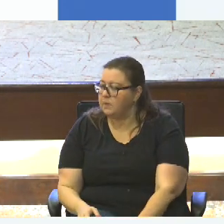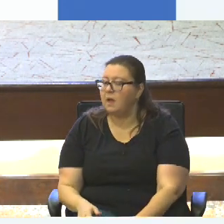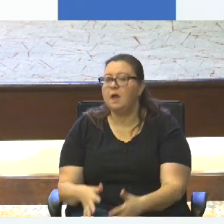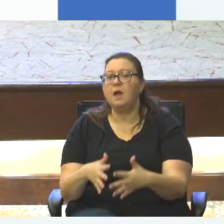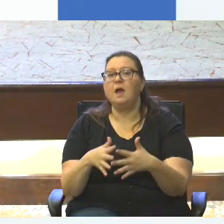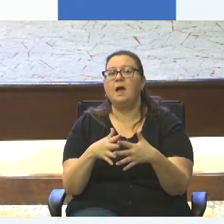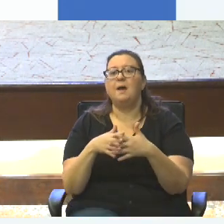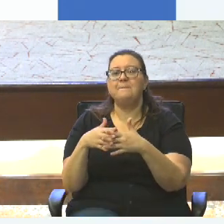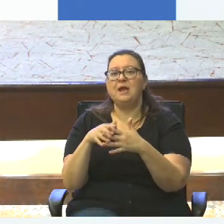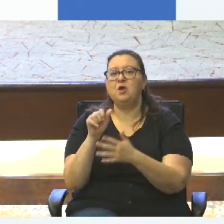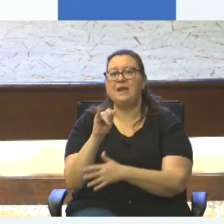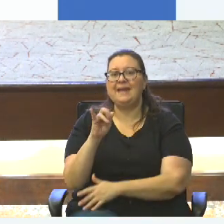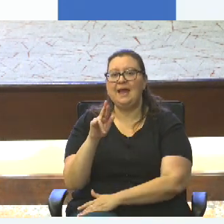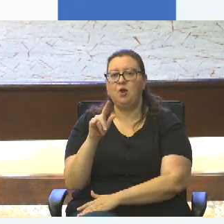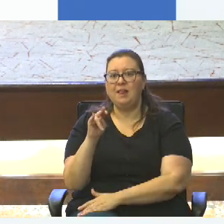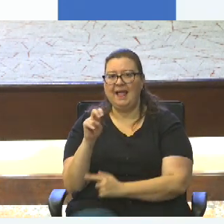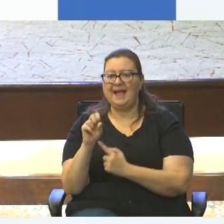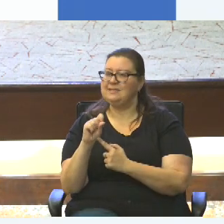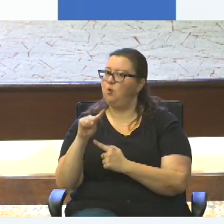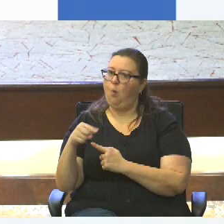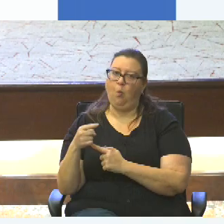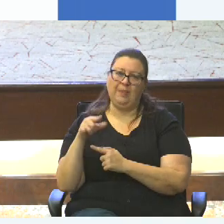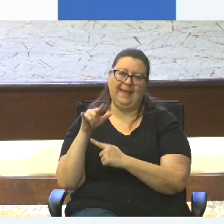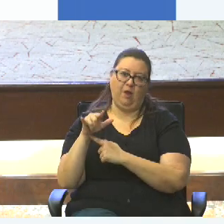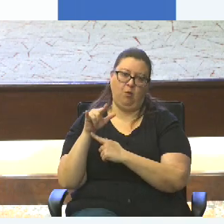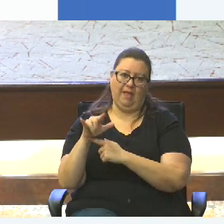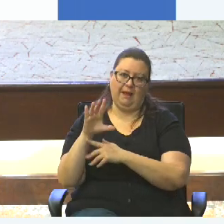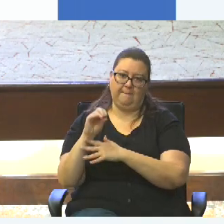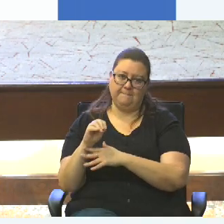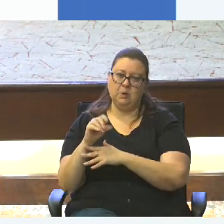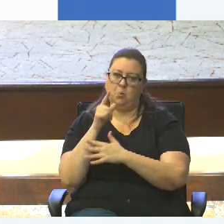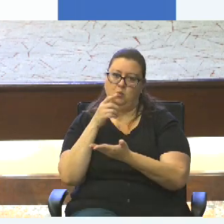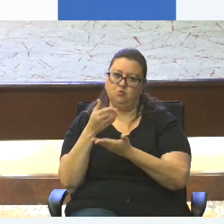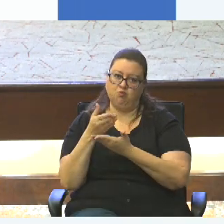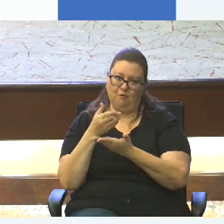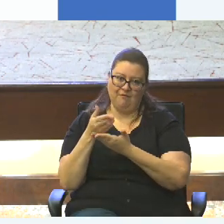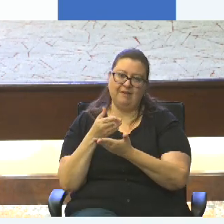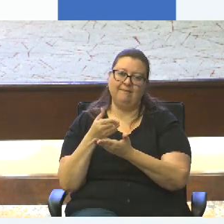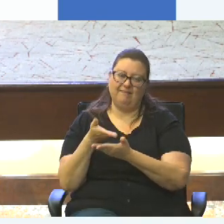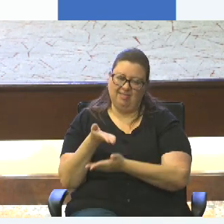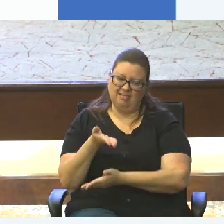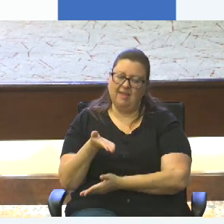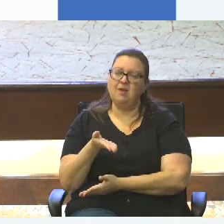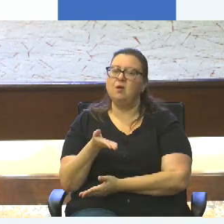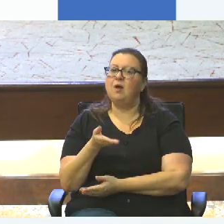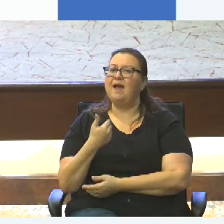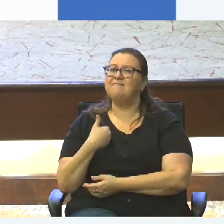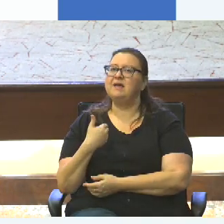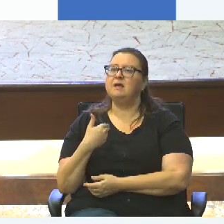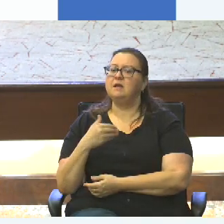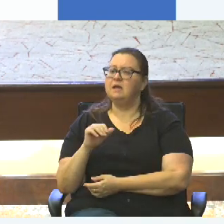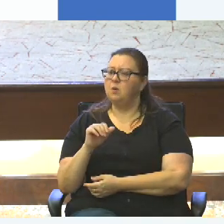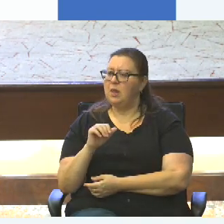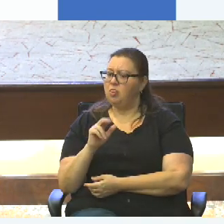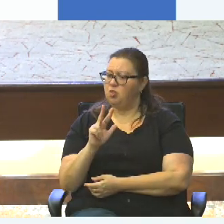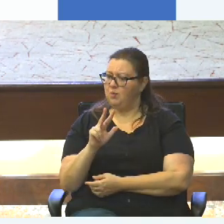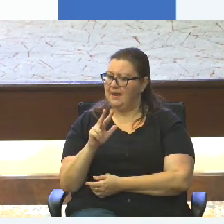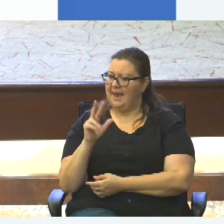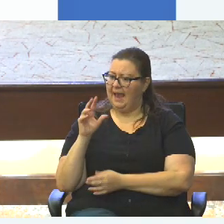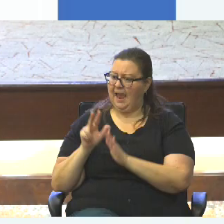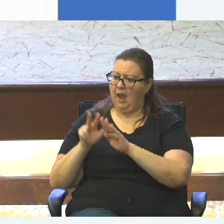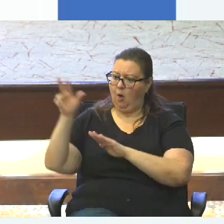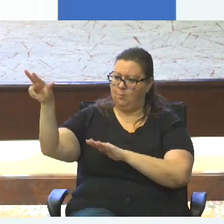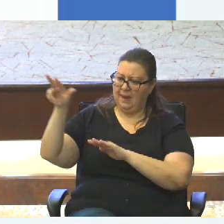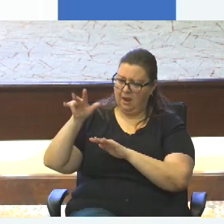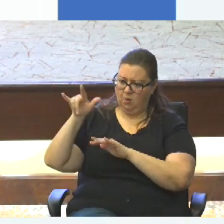American Airlines is the sole airline serving the airport presently with 6 daily flights, 3 inbound, 3 outbound. In calendar year 24,